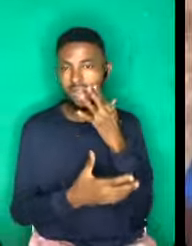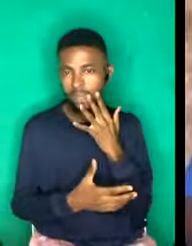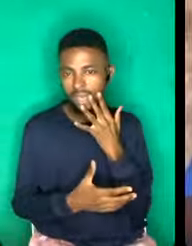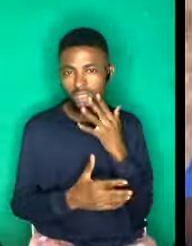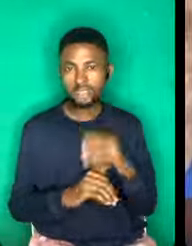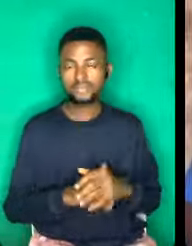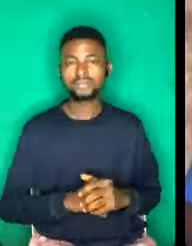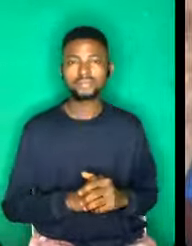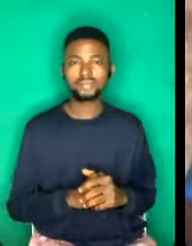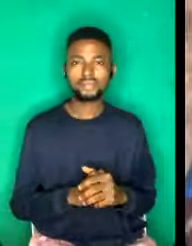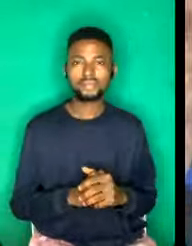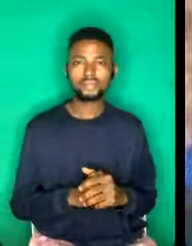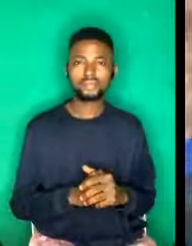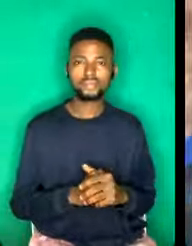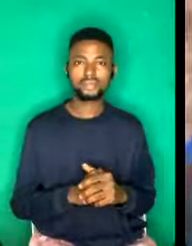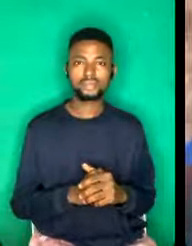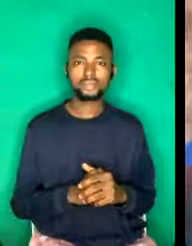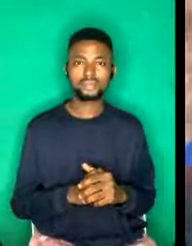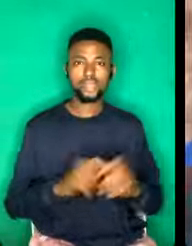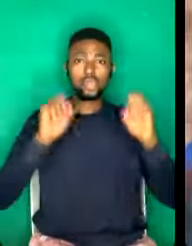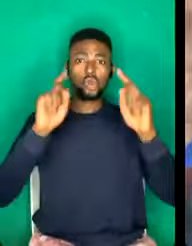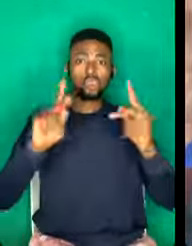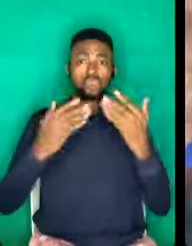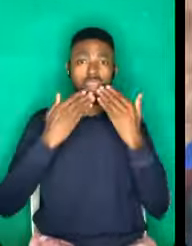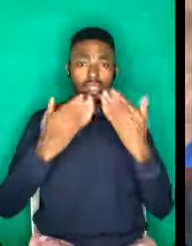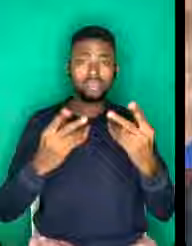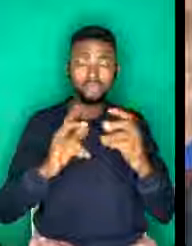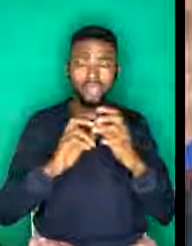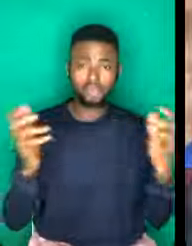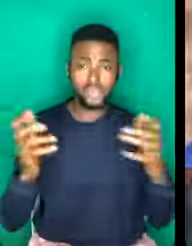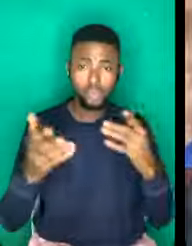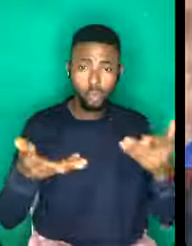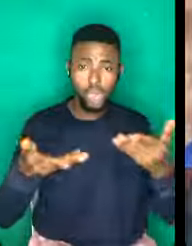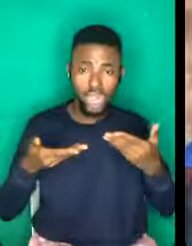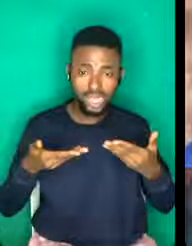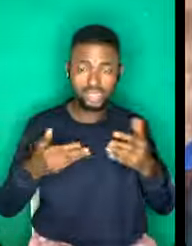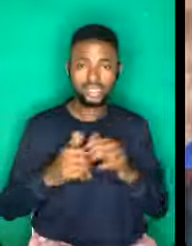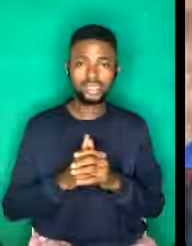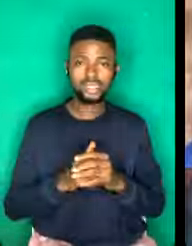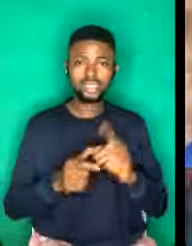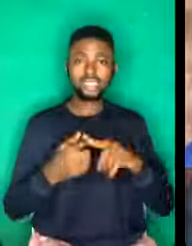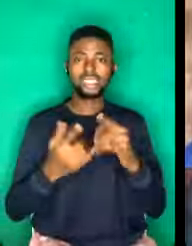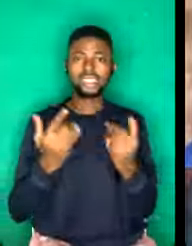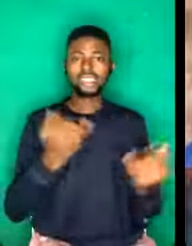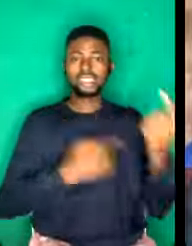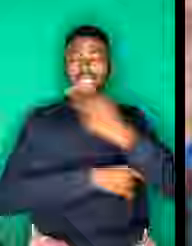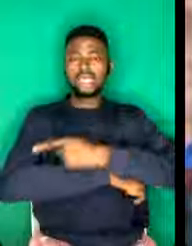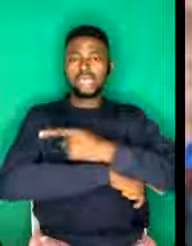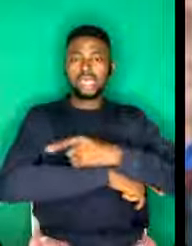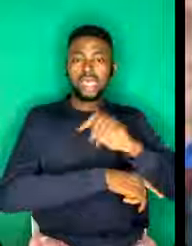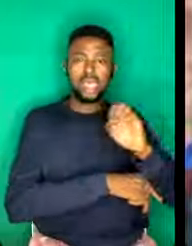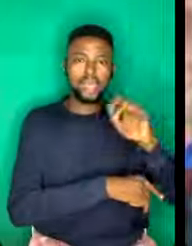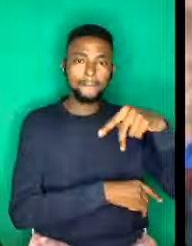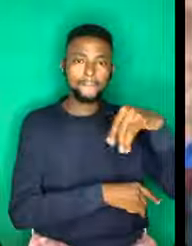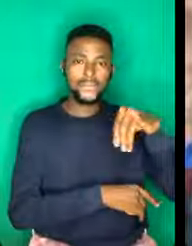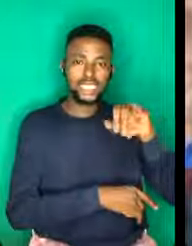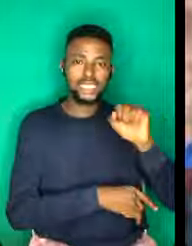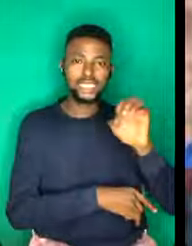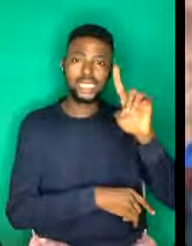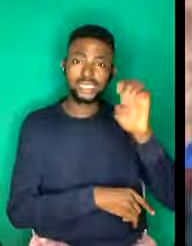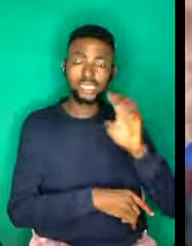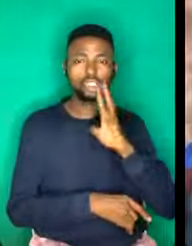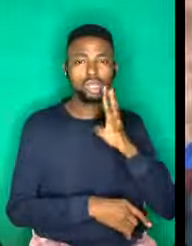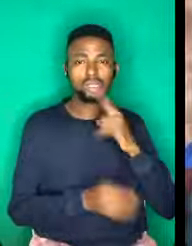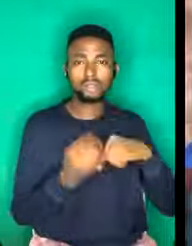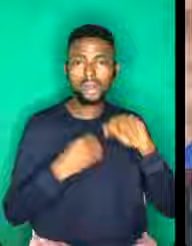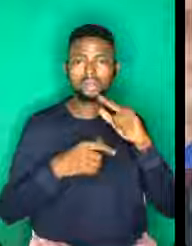Okay. All right. Thank you very much, and welcome to today's episode talking about the sign